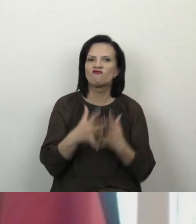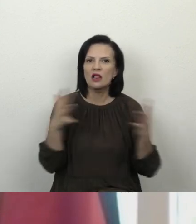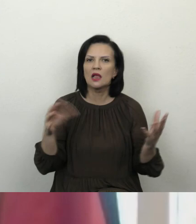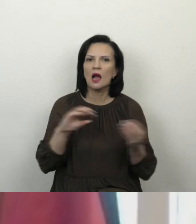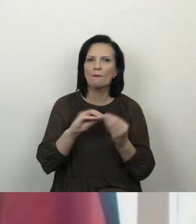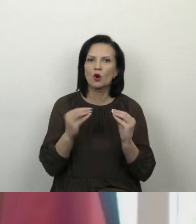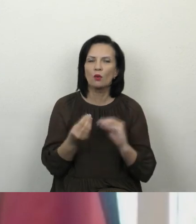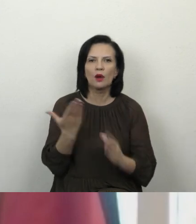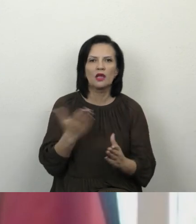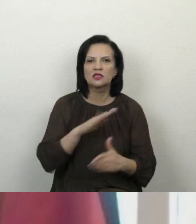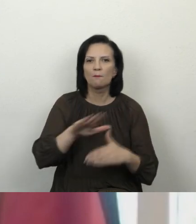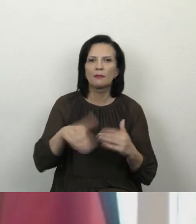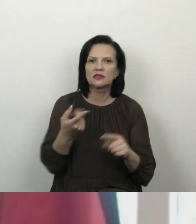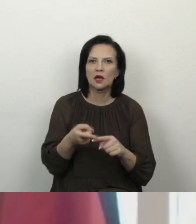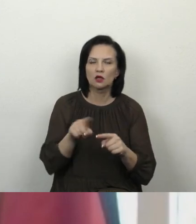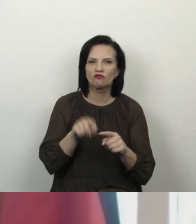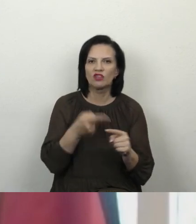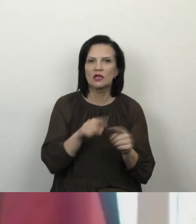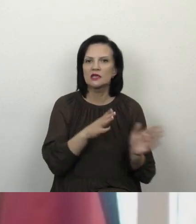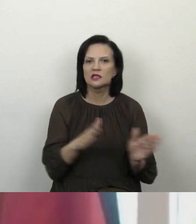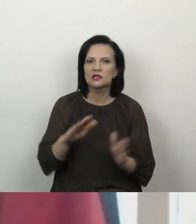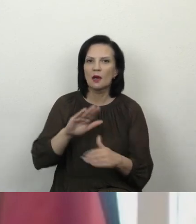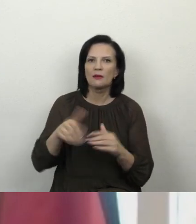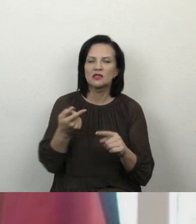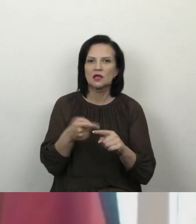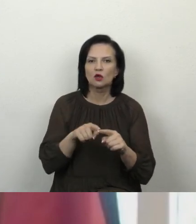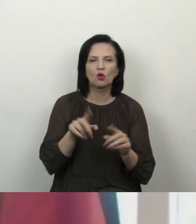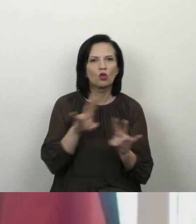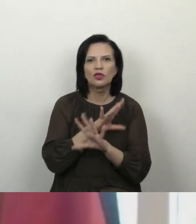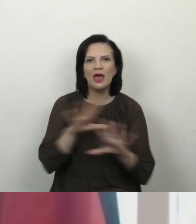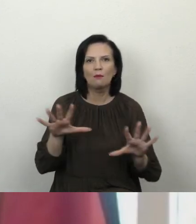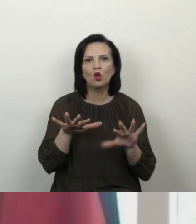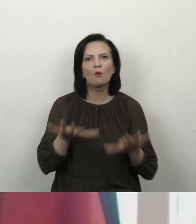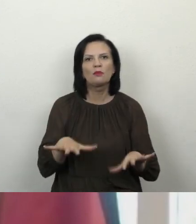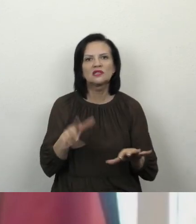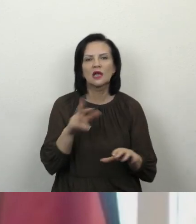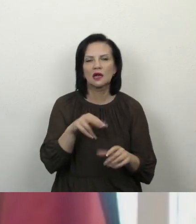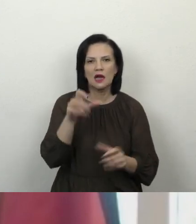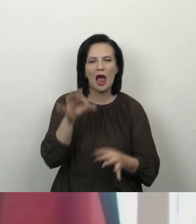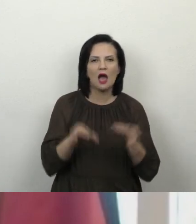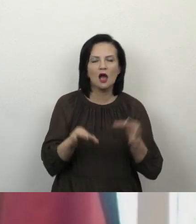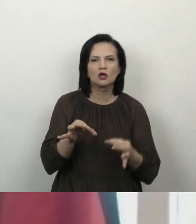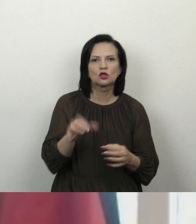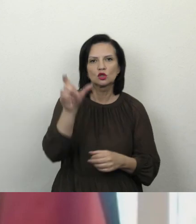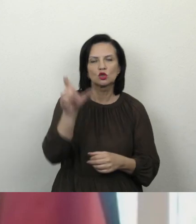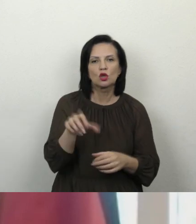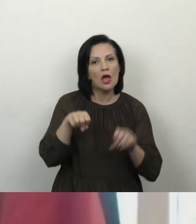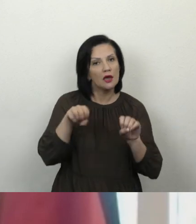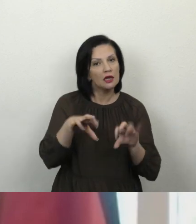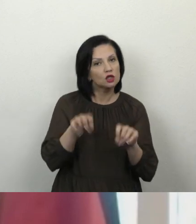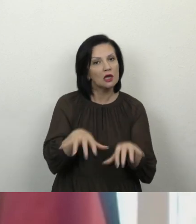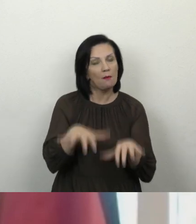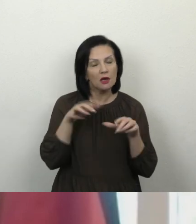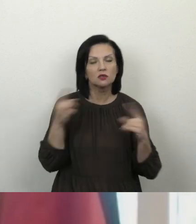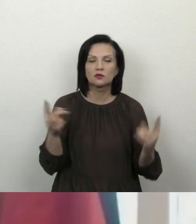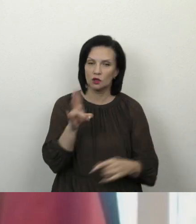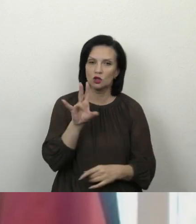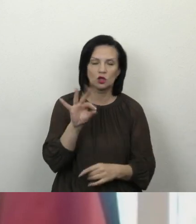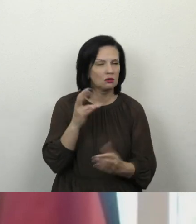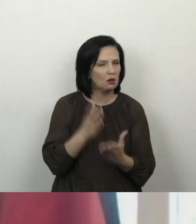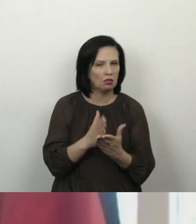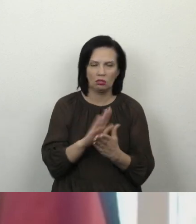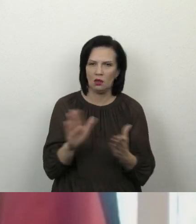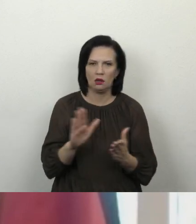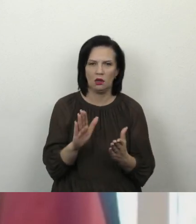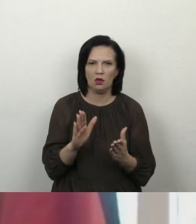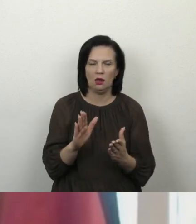this first step. But the decision of parliament, of course, is no judicial control, and therefore the decision